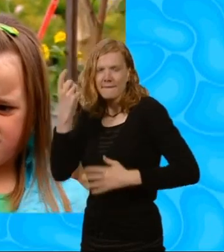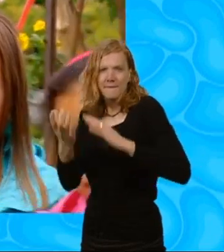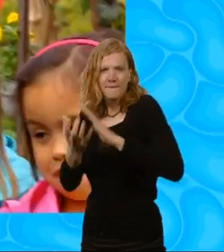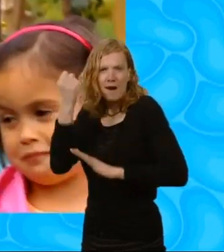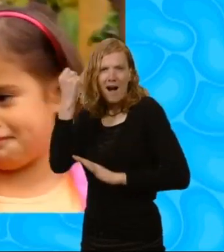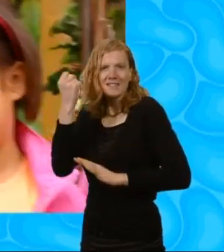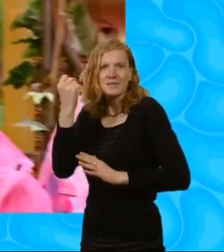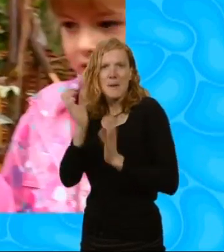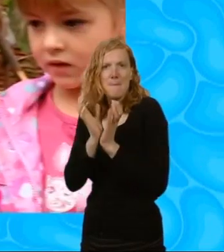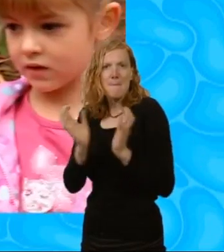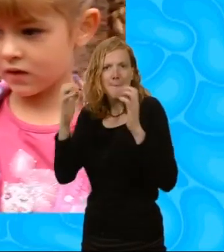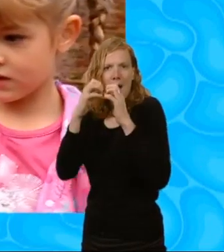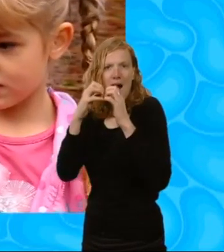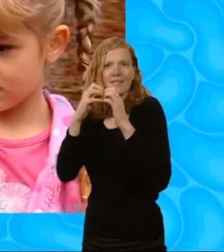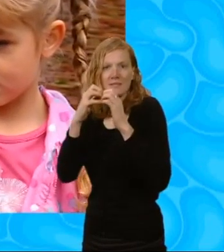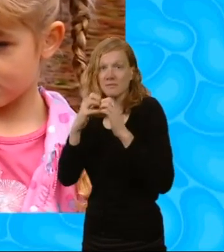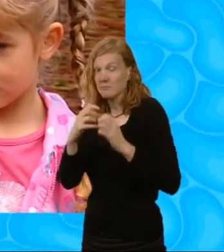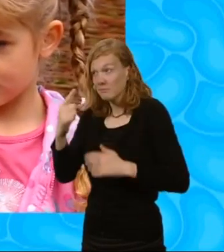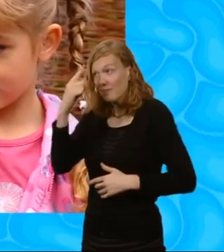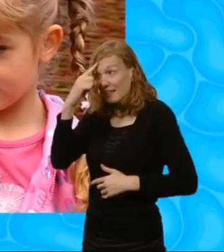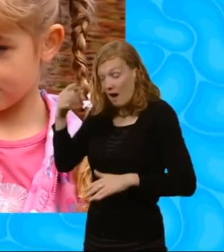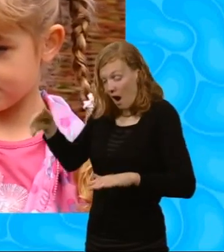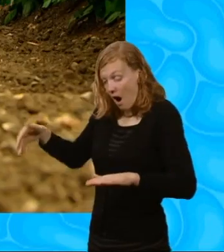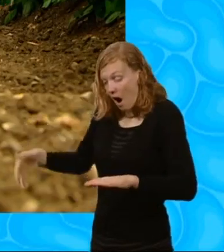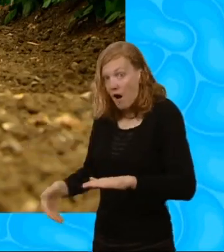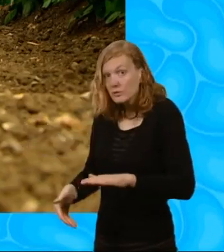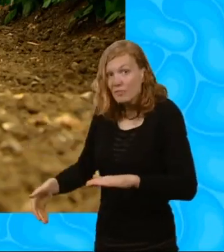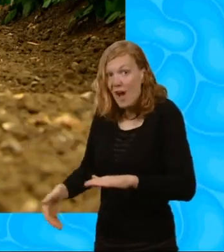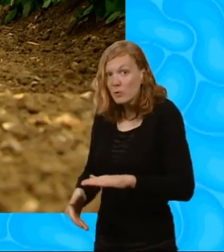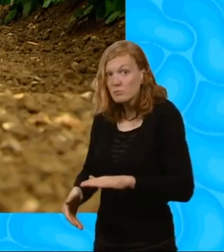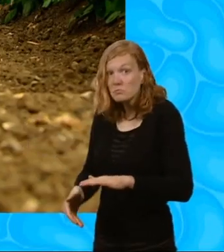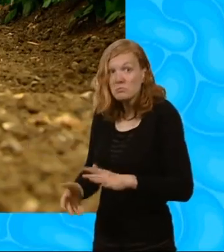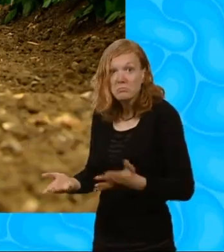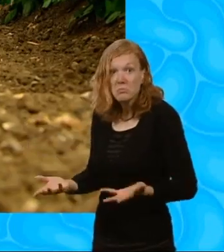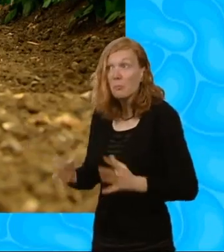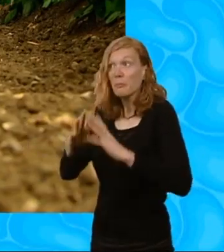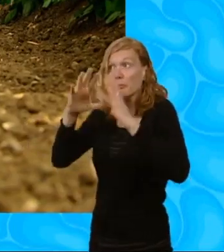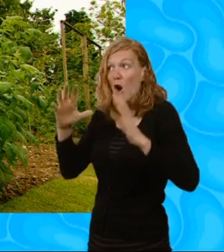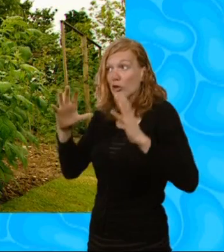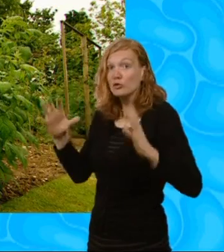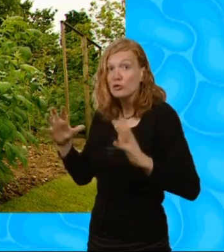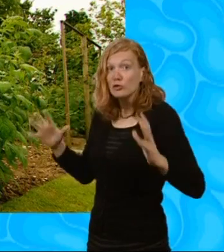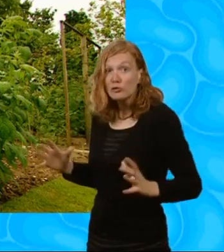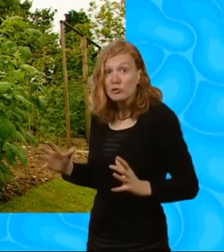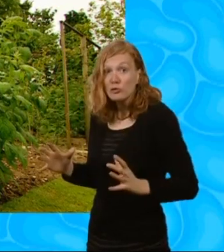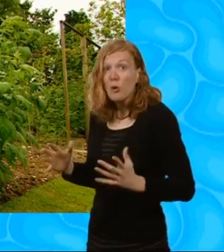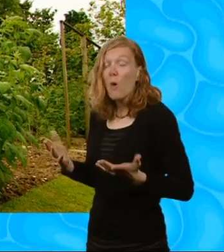think we'll find peppers growing? Do you think that they will be growing underneath the ground? Do you think they'll be growing on a